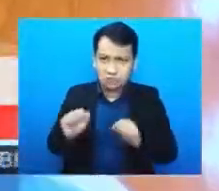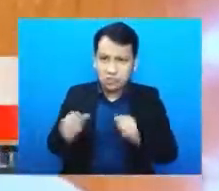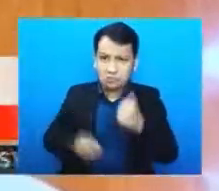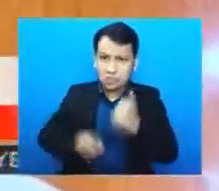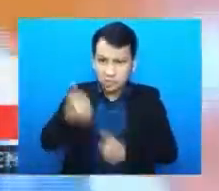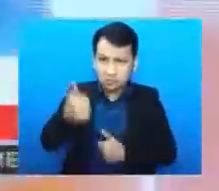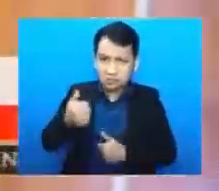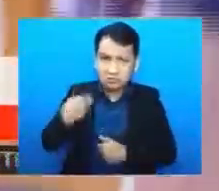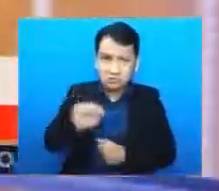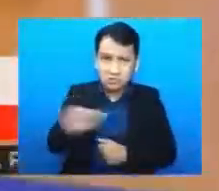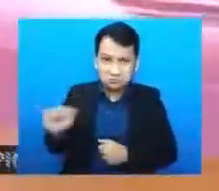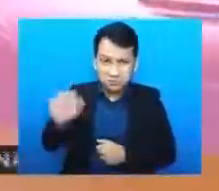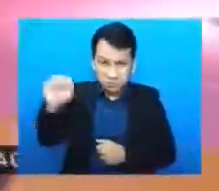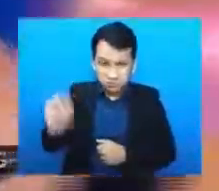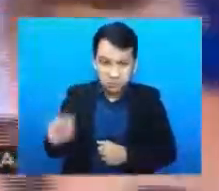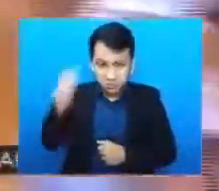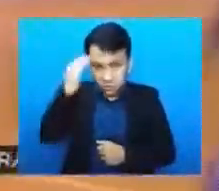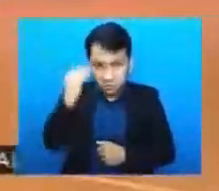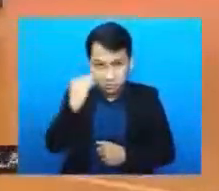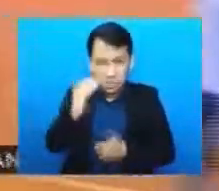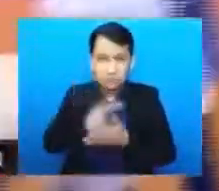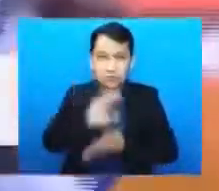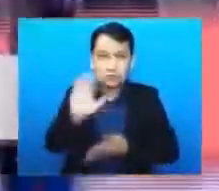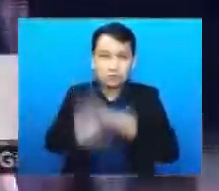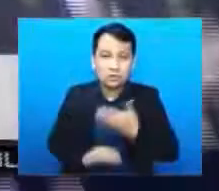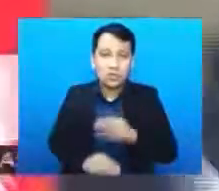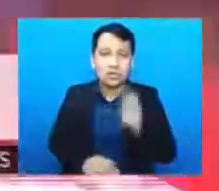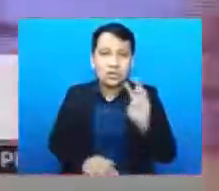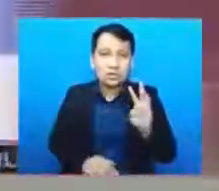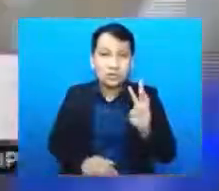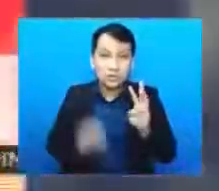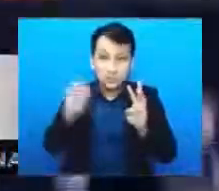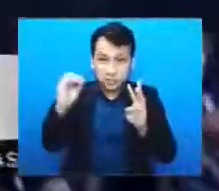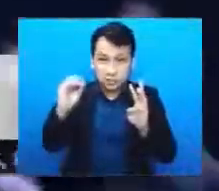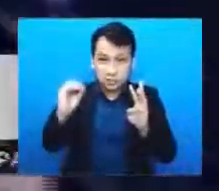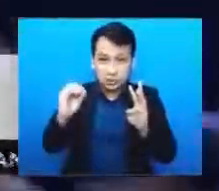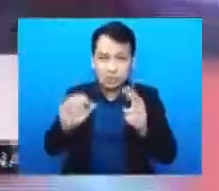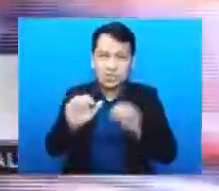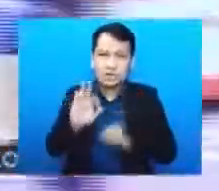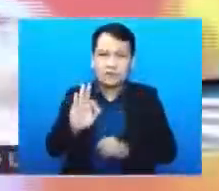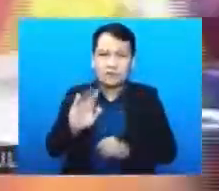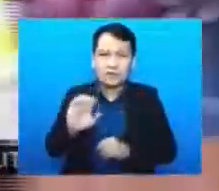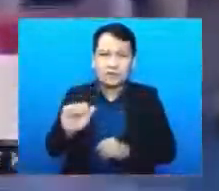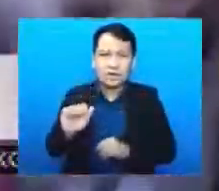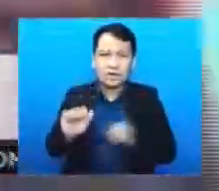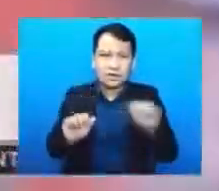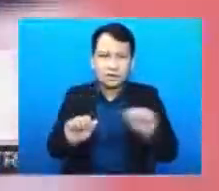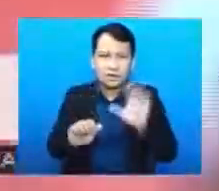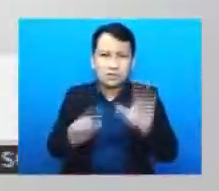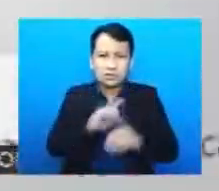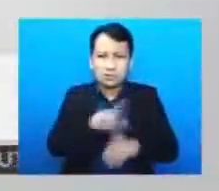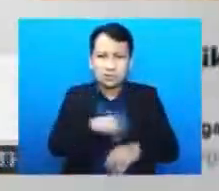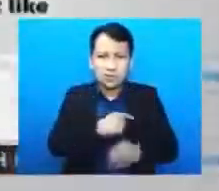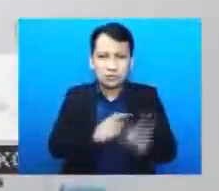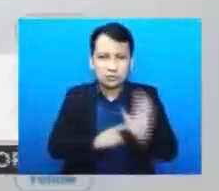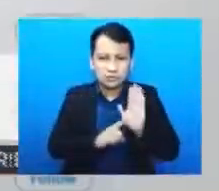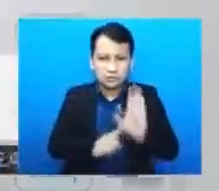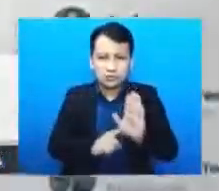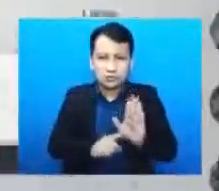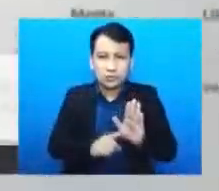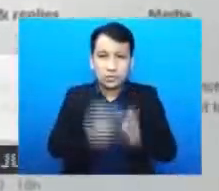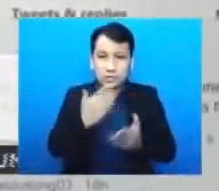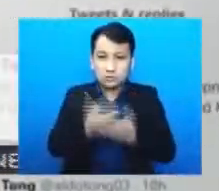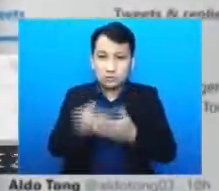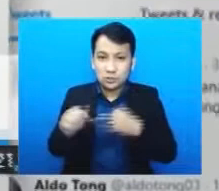panalo, kinumpleto ng national team ang 6-0 sweep sa FIBA Asia Cup qualifiers. Nagpakita naman ng good sportsmanship ang